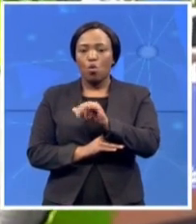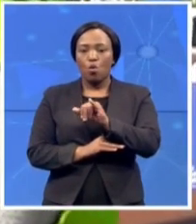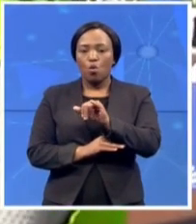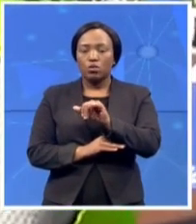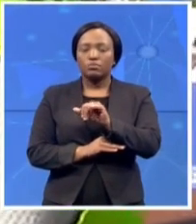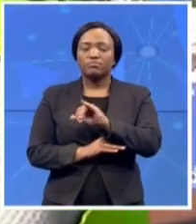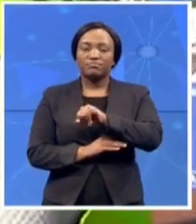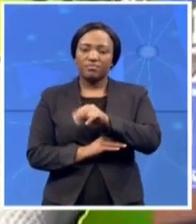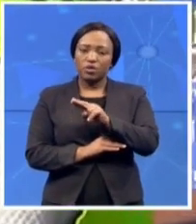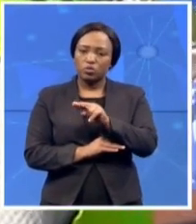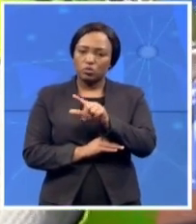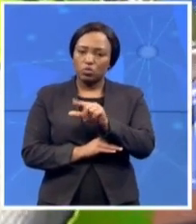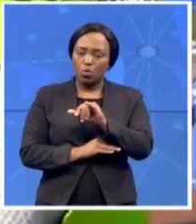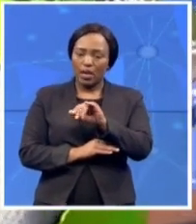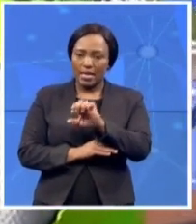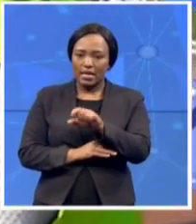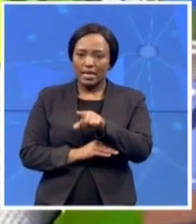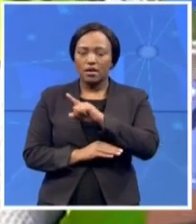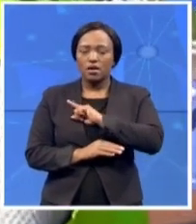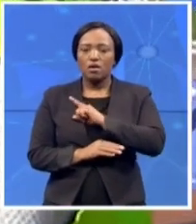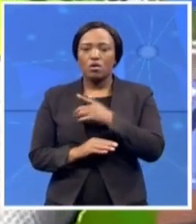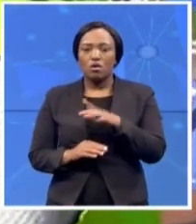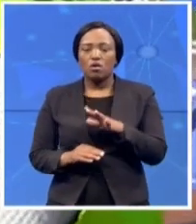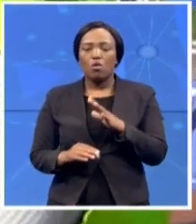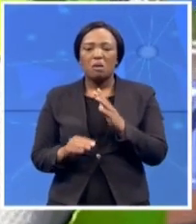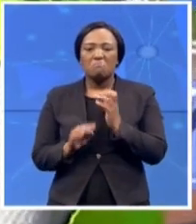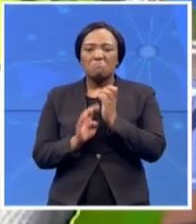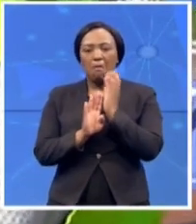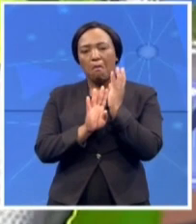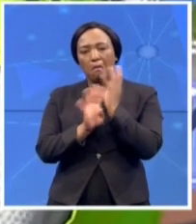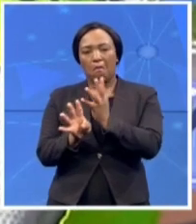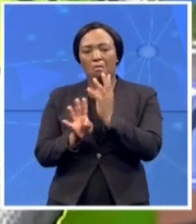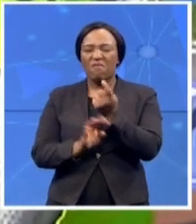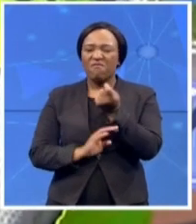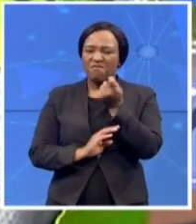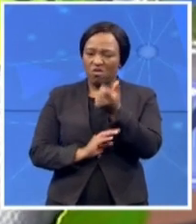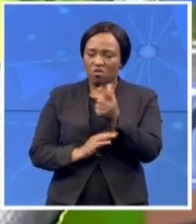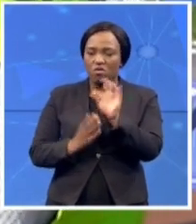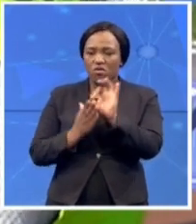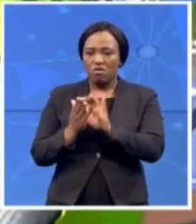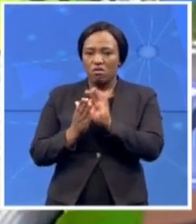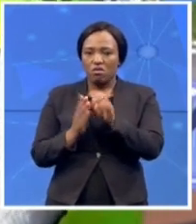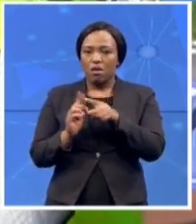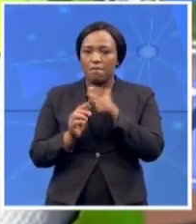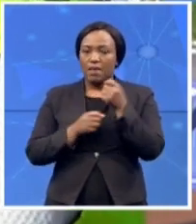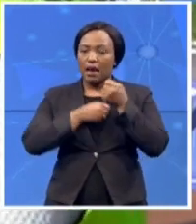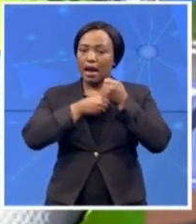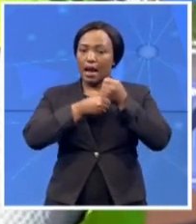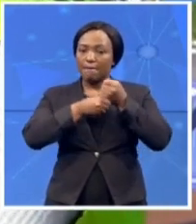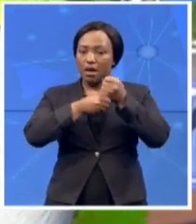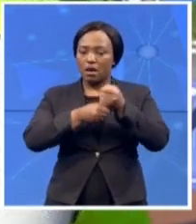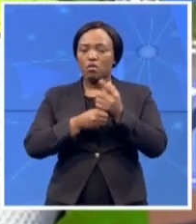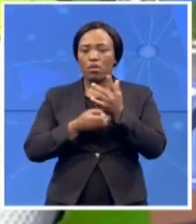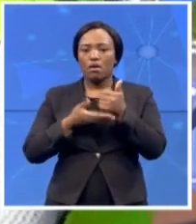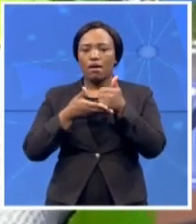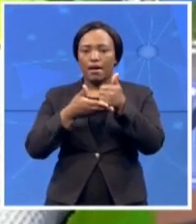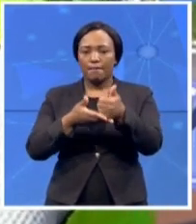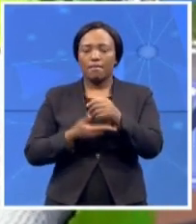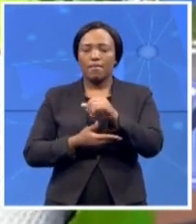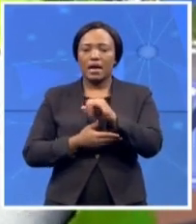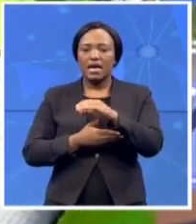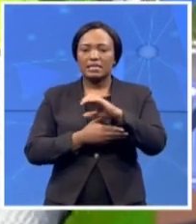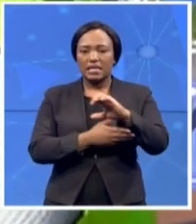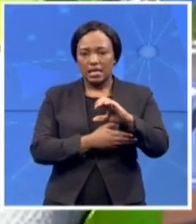coming forward to vote. I'm sure one of these campaigns will also bolster the efforts of the IEC to ensure that the youth, are